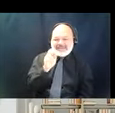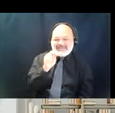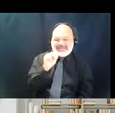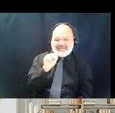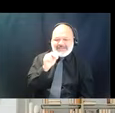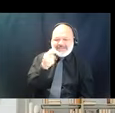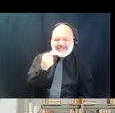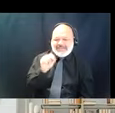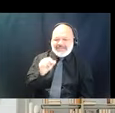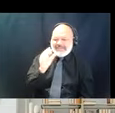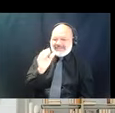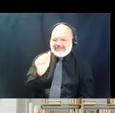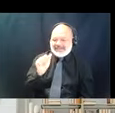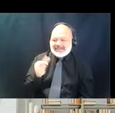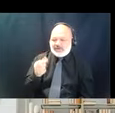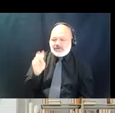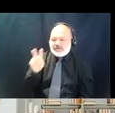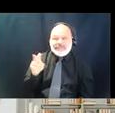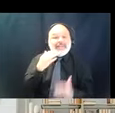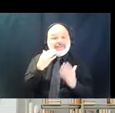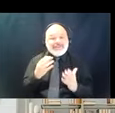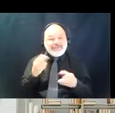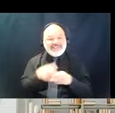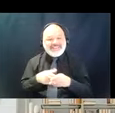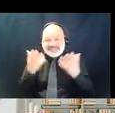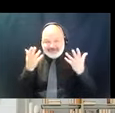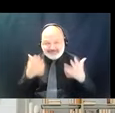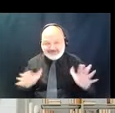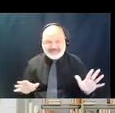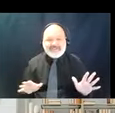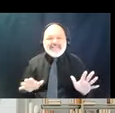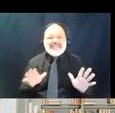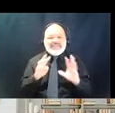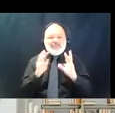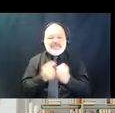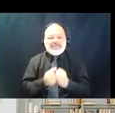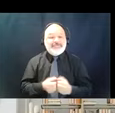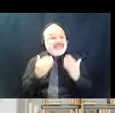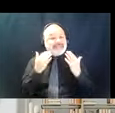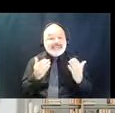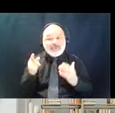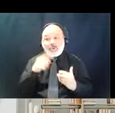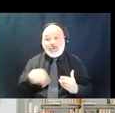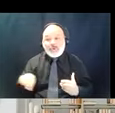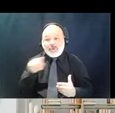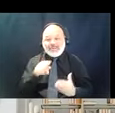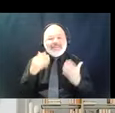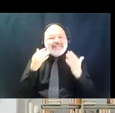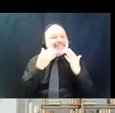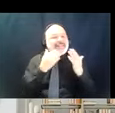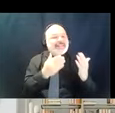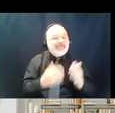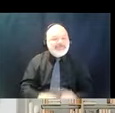engage@aging.ca.gov. And we thank you everyone for attending. This concludes our webinar. Thank you, everybody. Thank you.